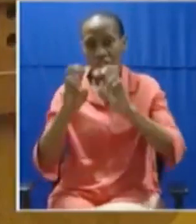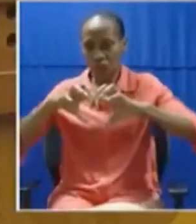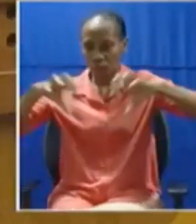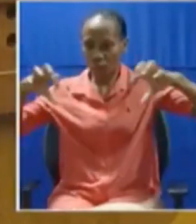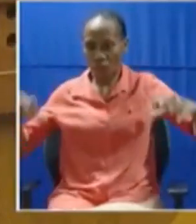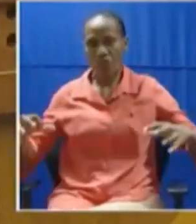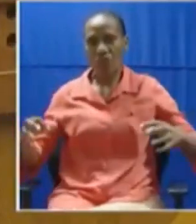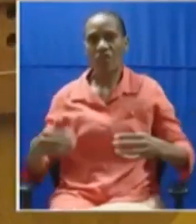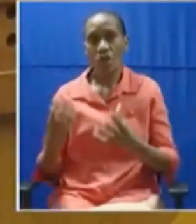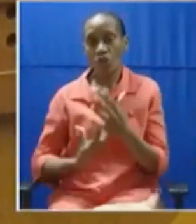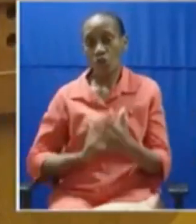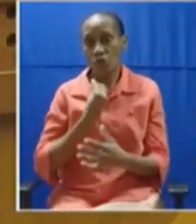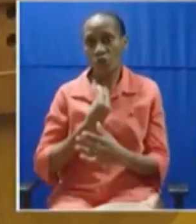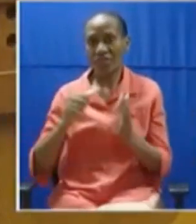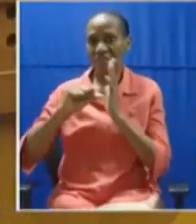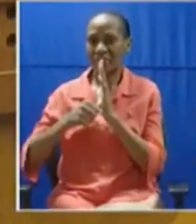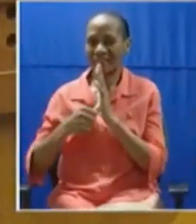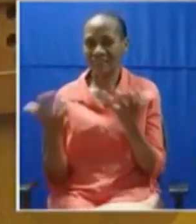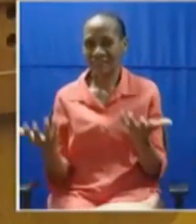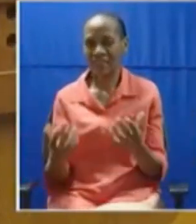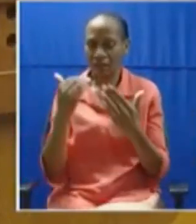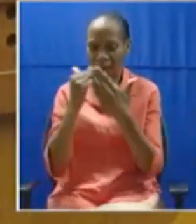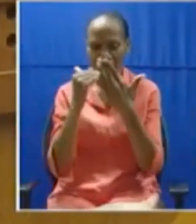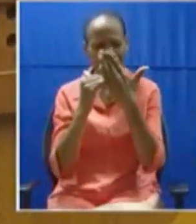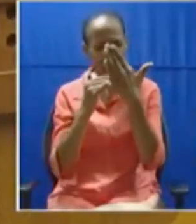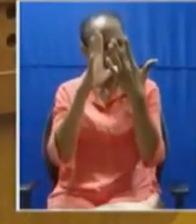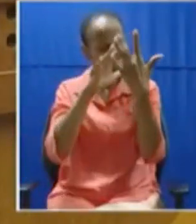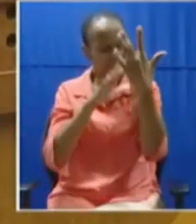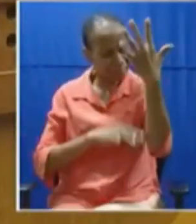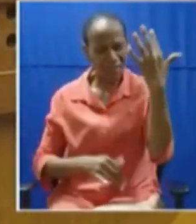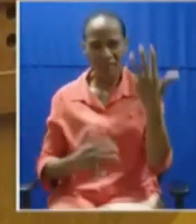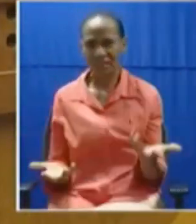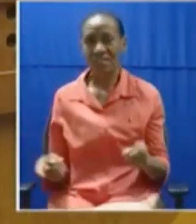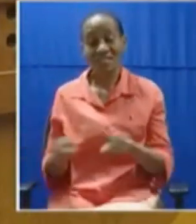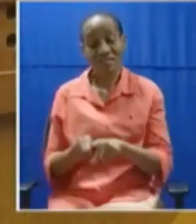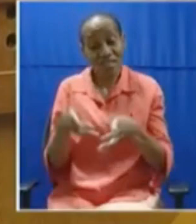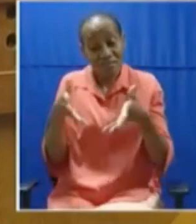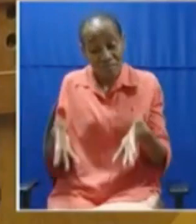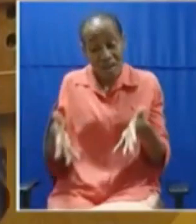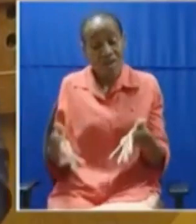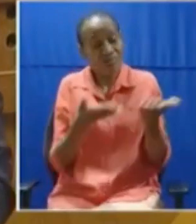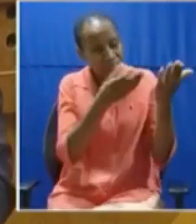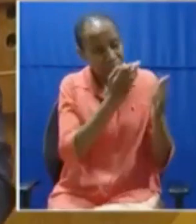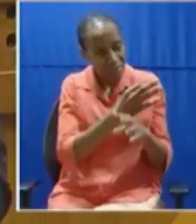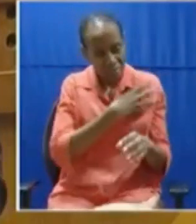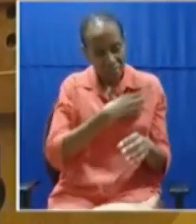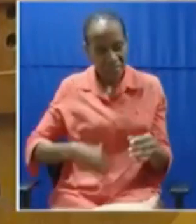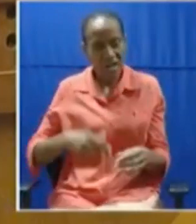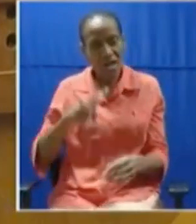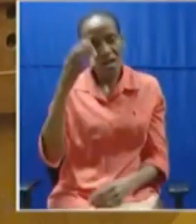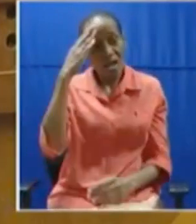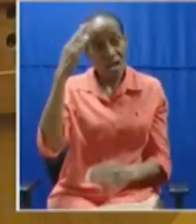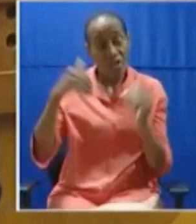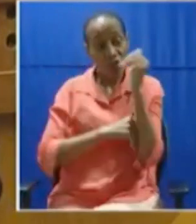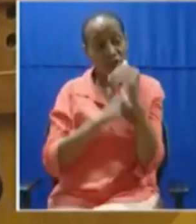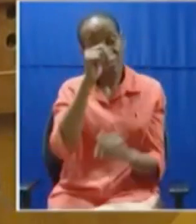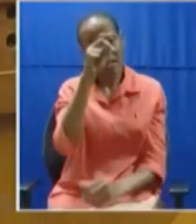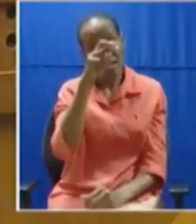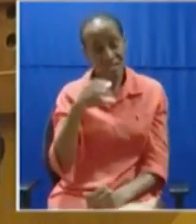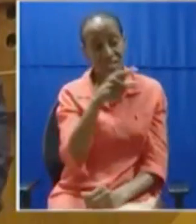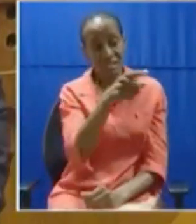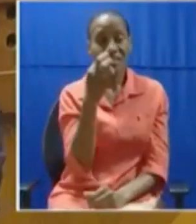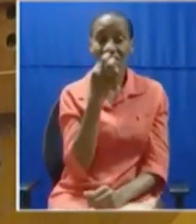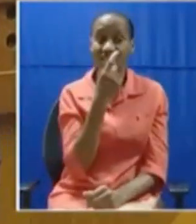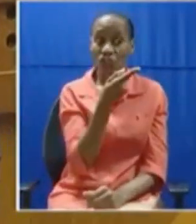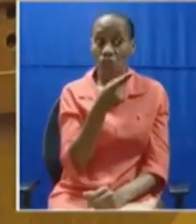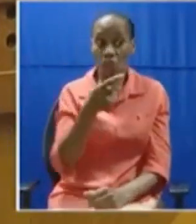wage subsidy. The list goes on. But even today, Mr. President, Luthuli House says that they won't let you split